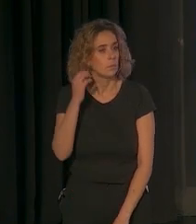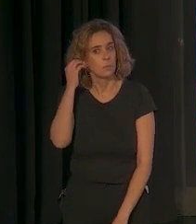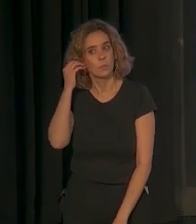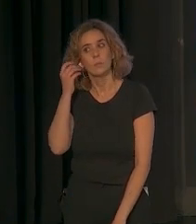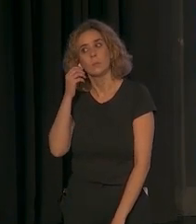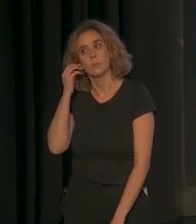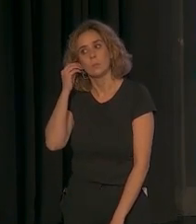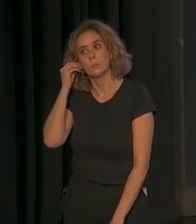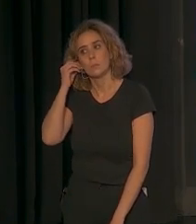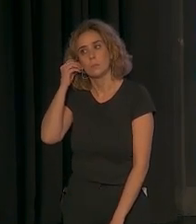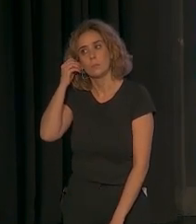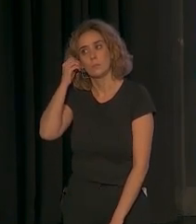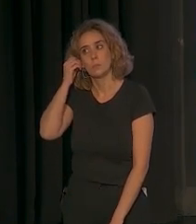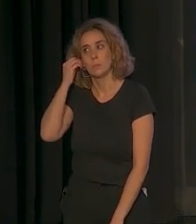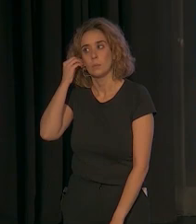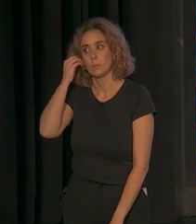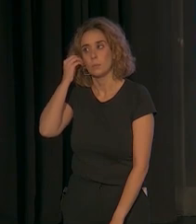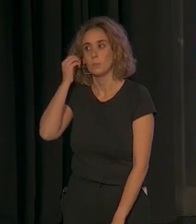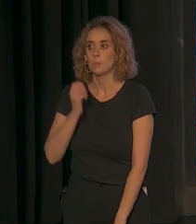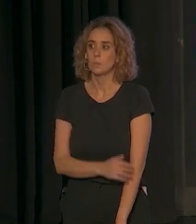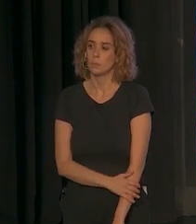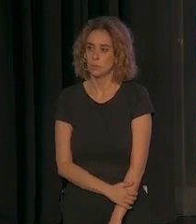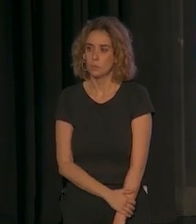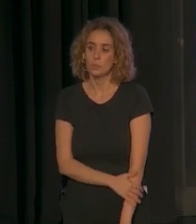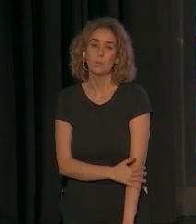Sí, debería haber puesto el escrito sobre equidad.